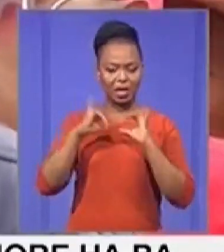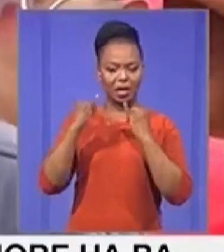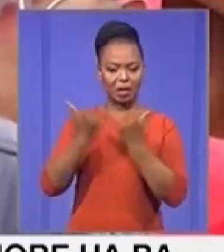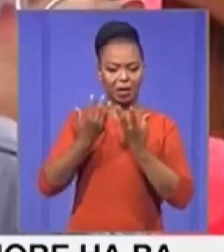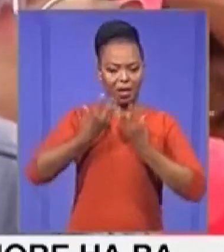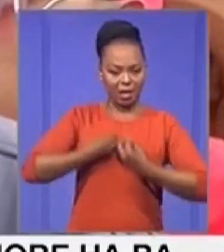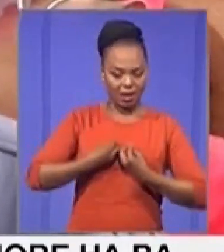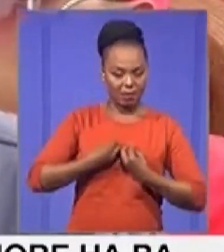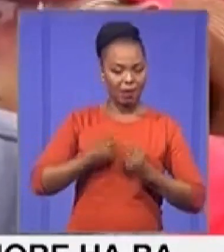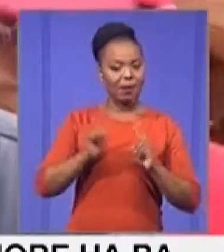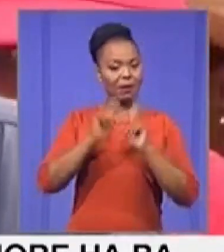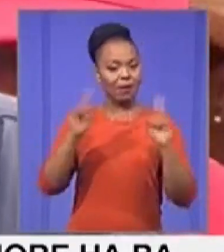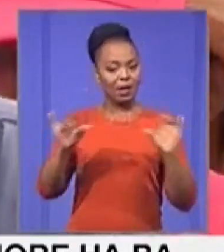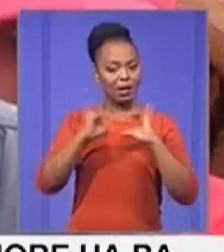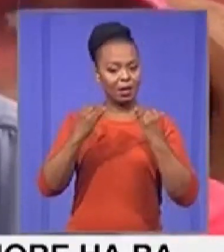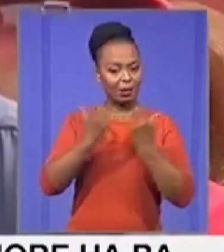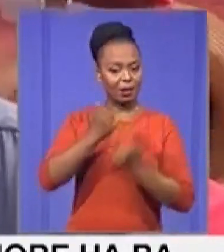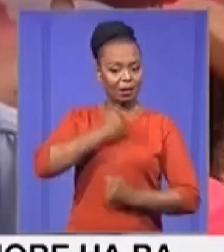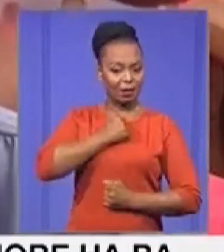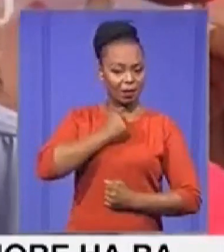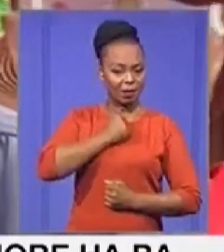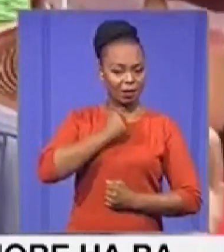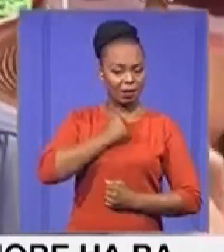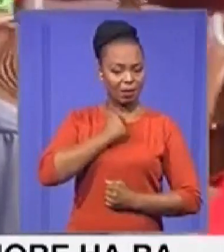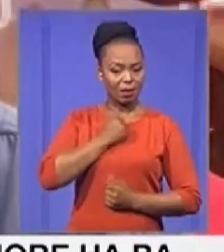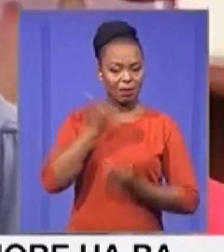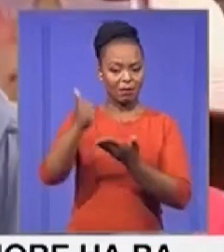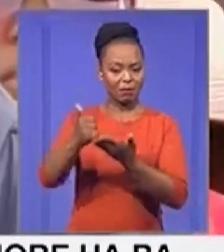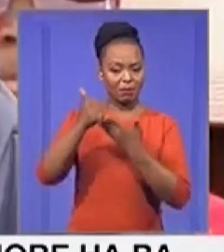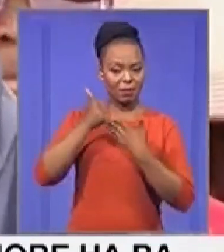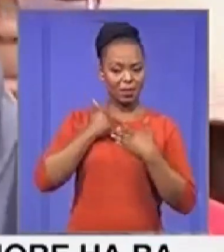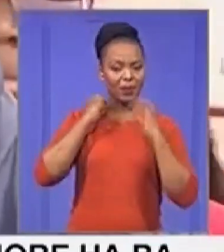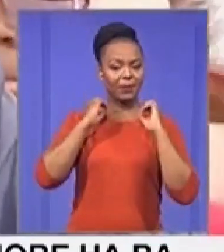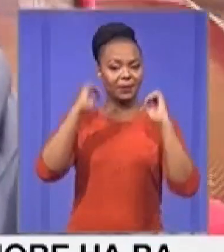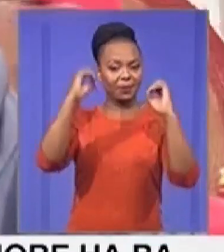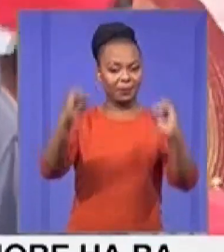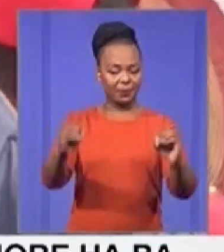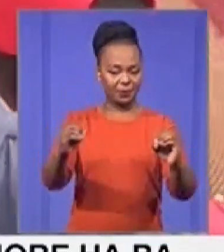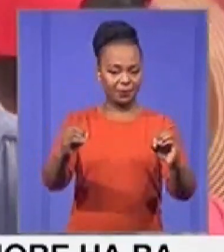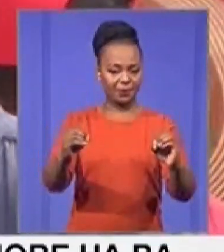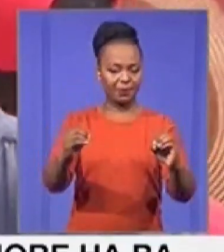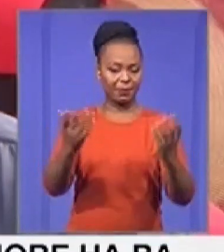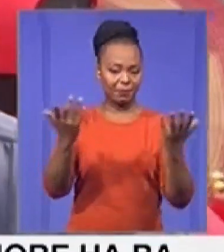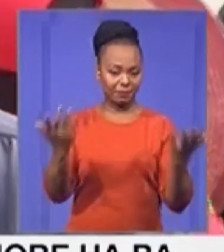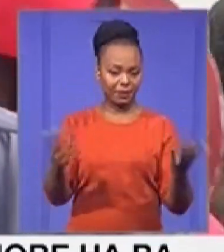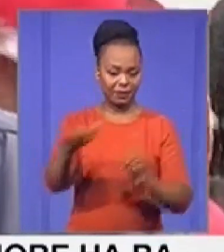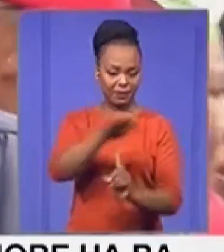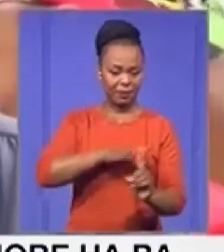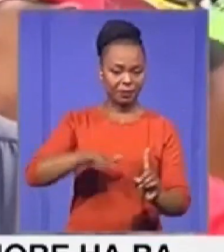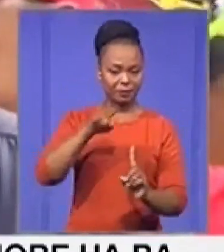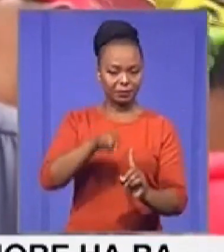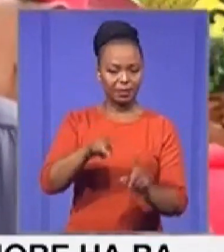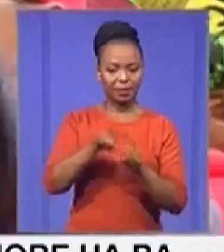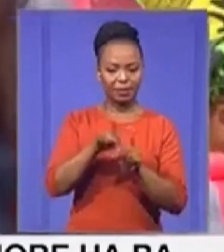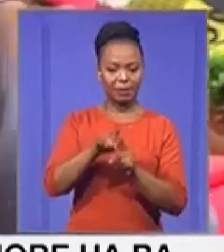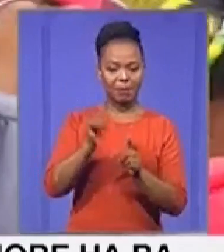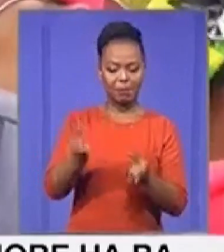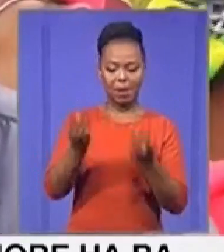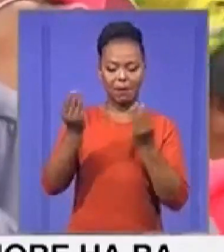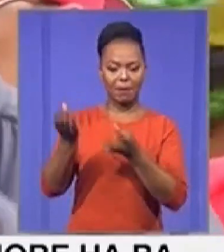mare company hanke iwa mereko mo ga masipale